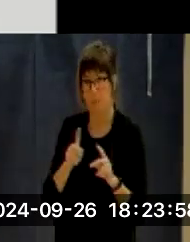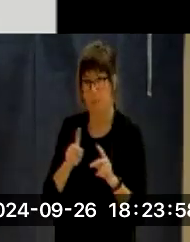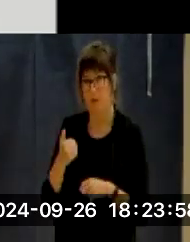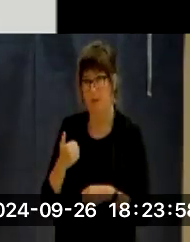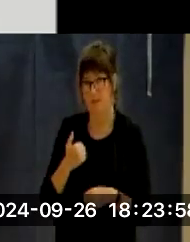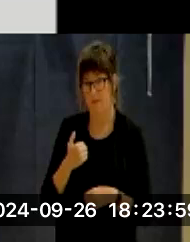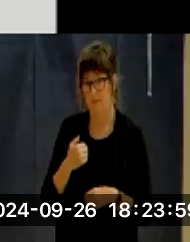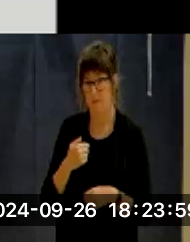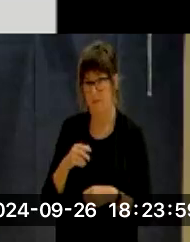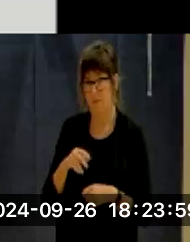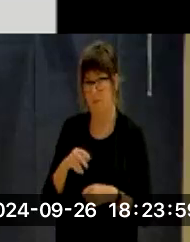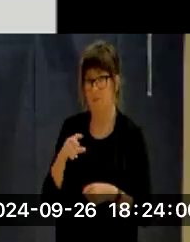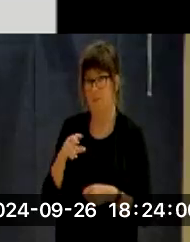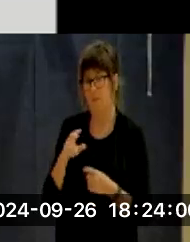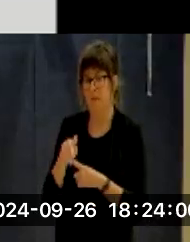unquote.